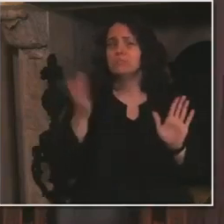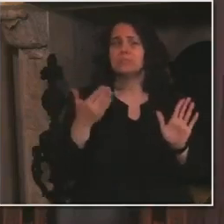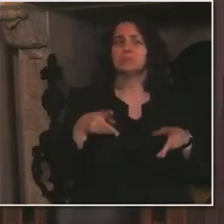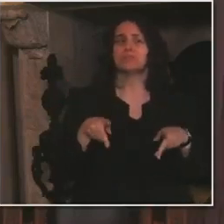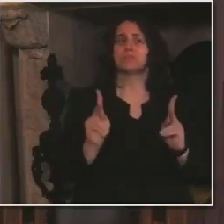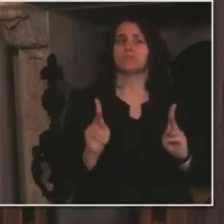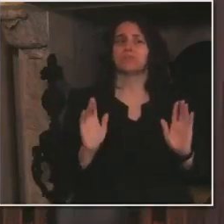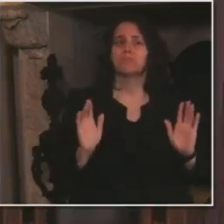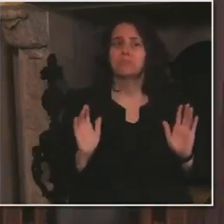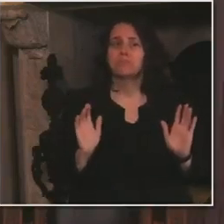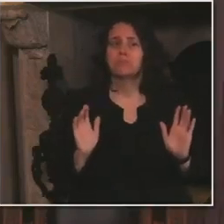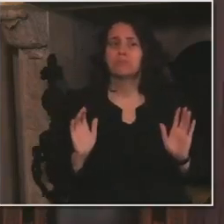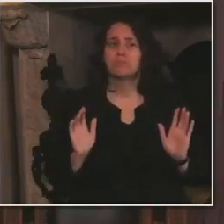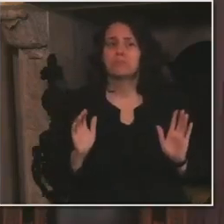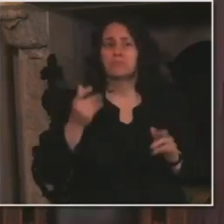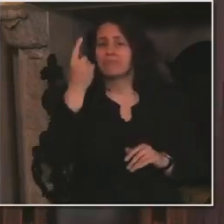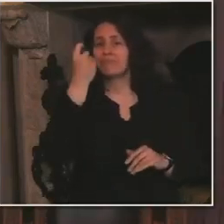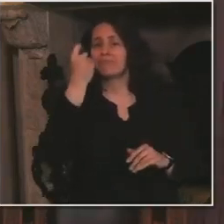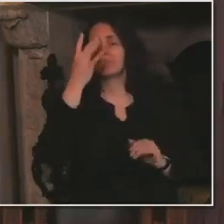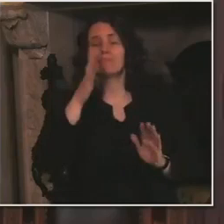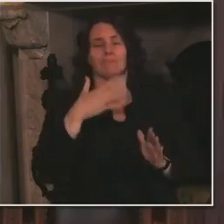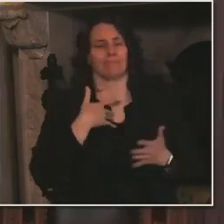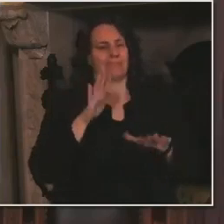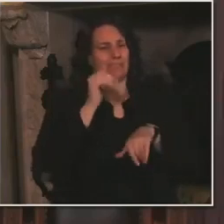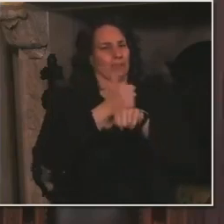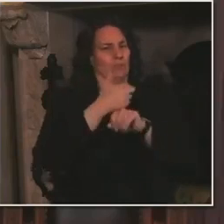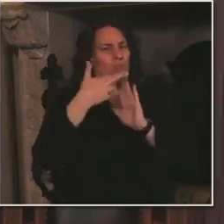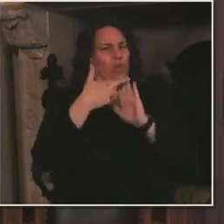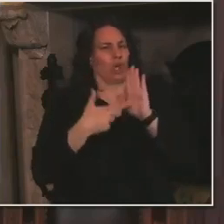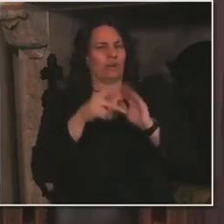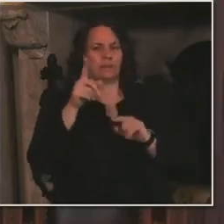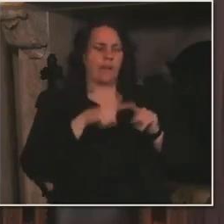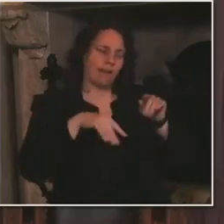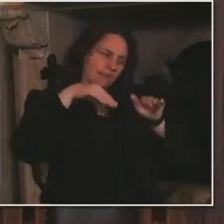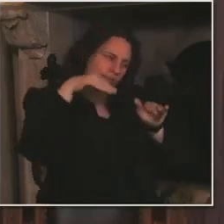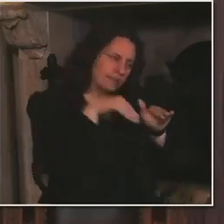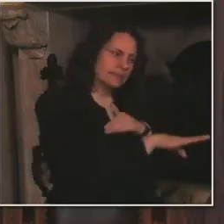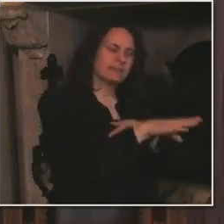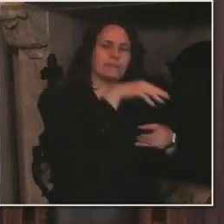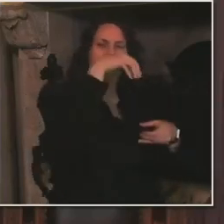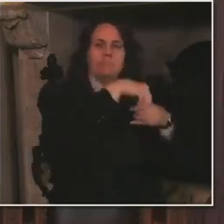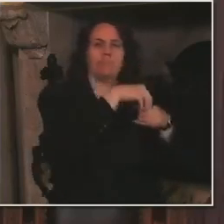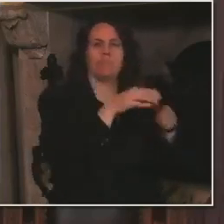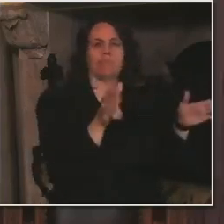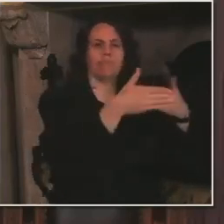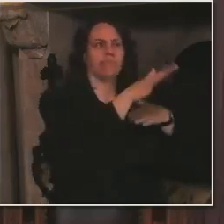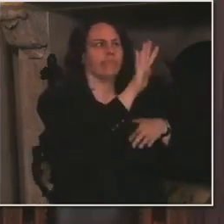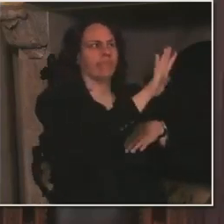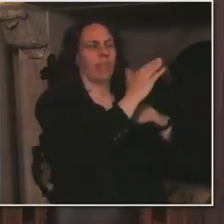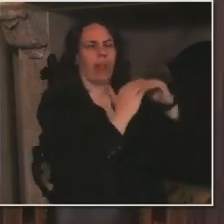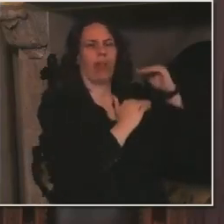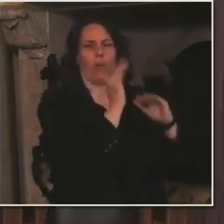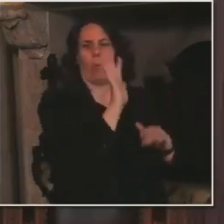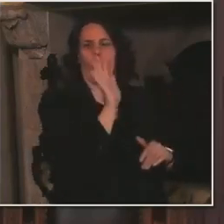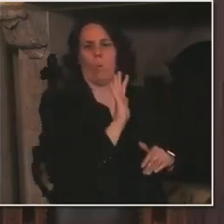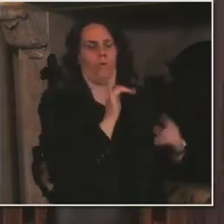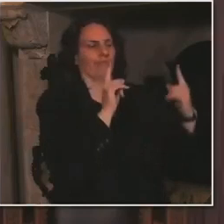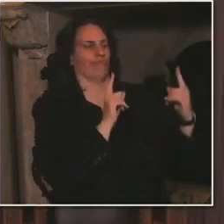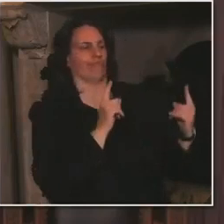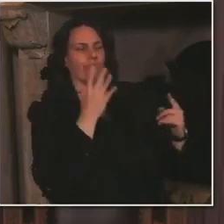you know, clearly the social distancing has to be there. And so there are enough control